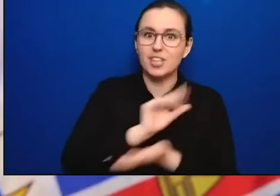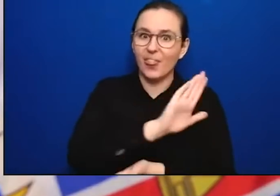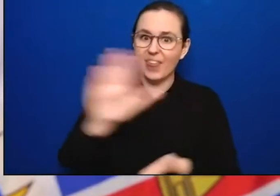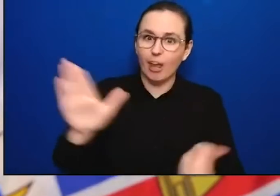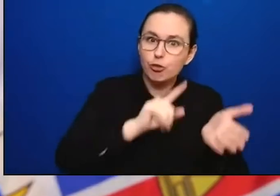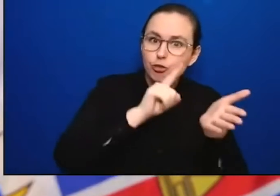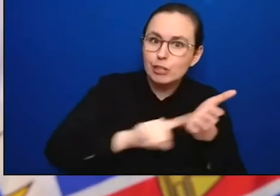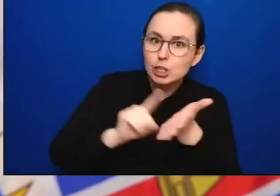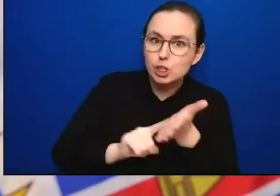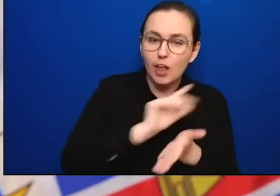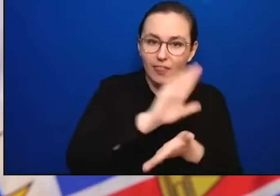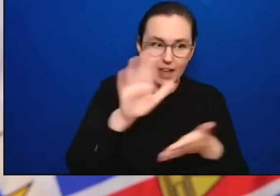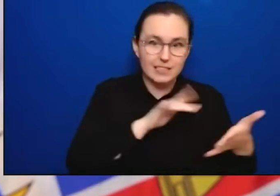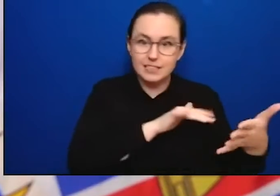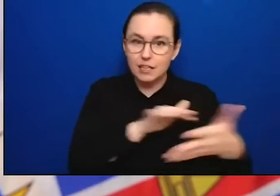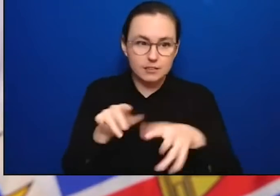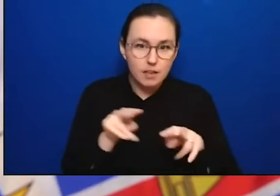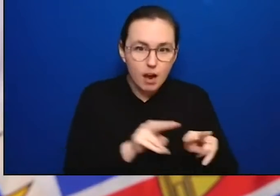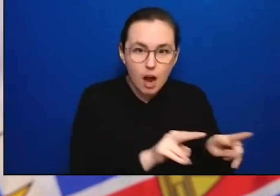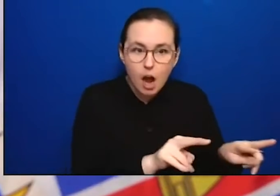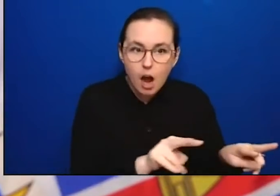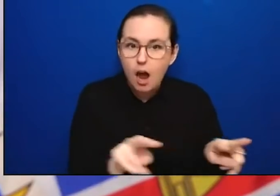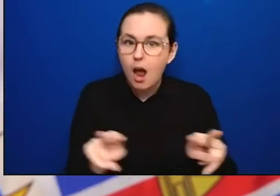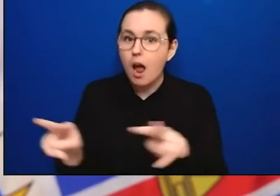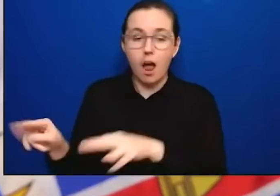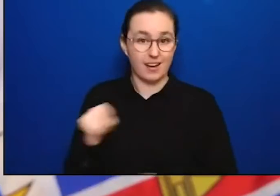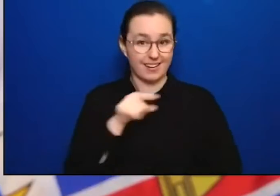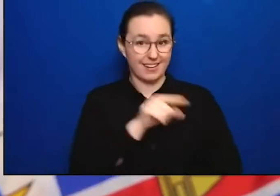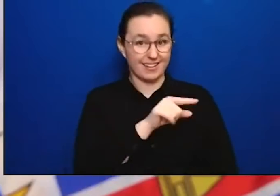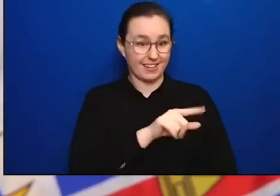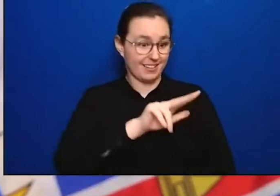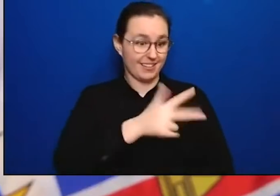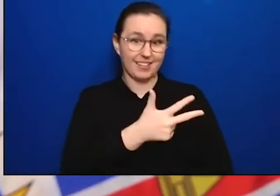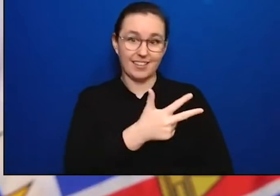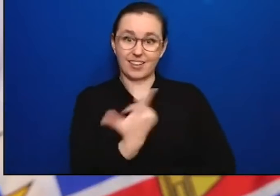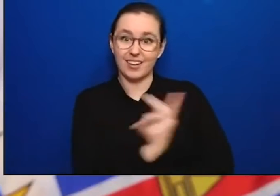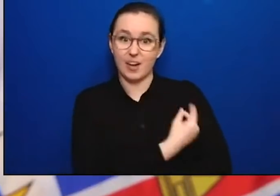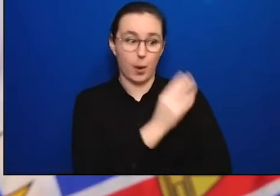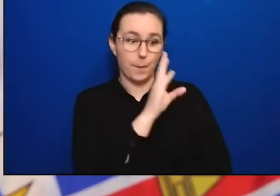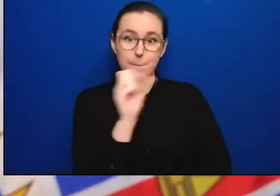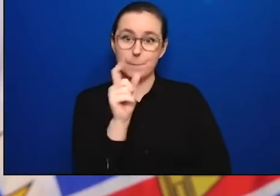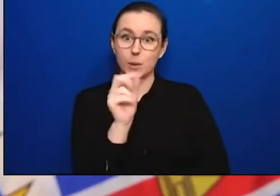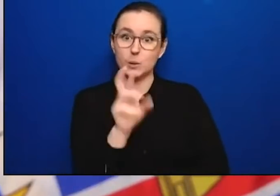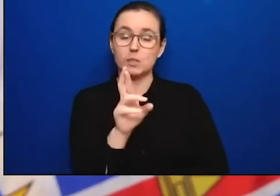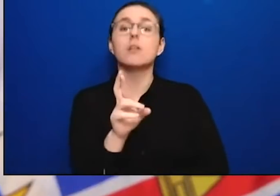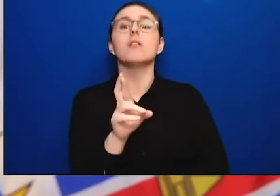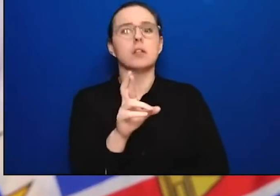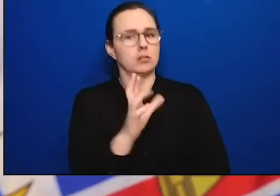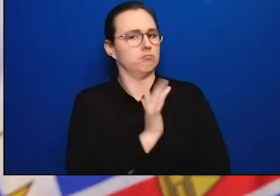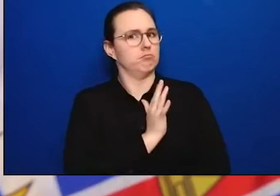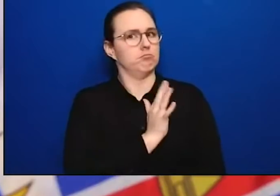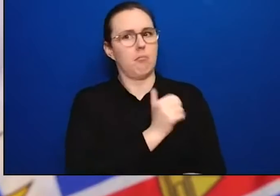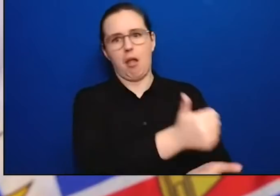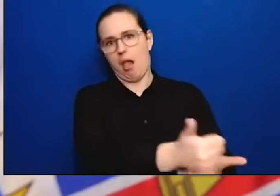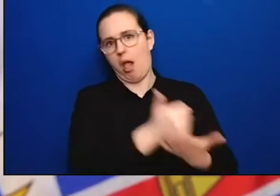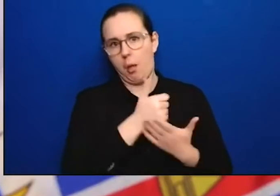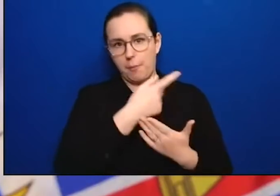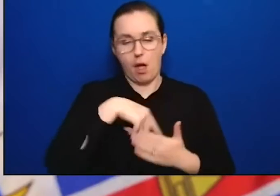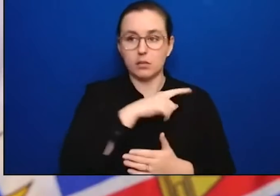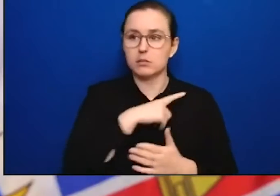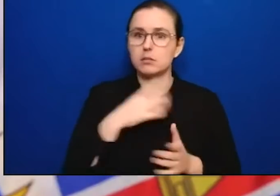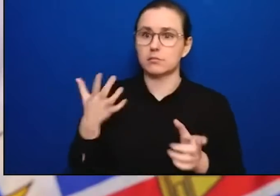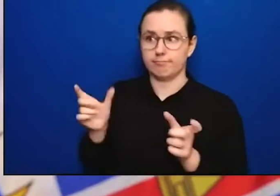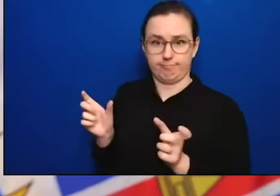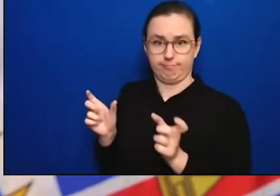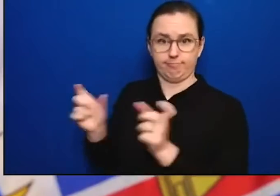right now that those booster doses give good, strong protection against Omicron as well. It boosts up that